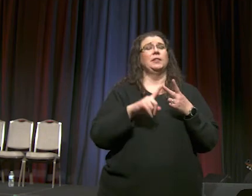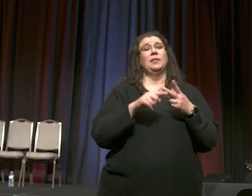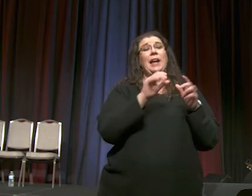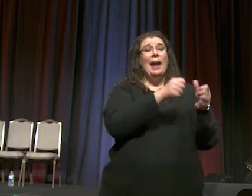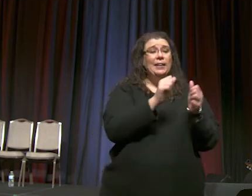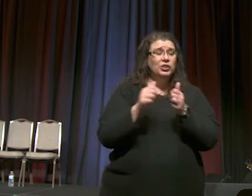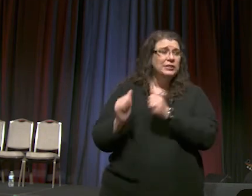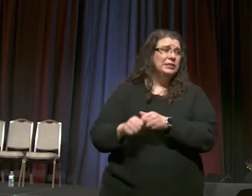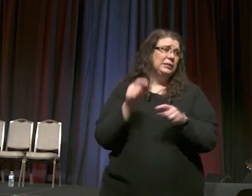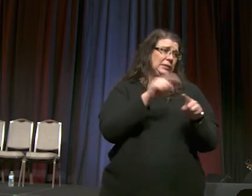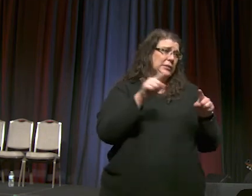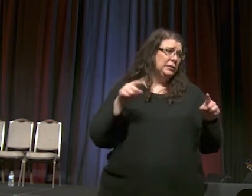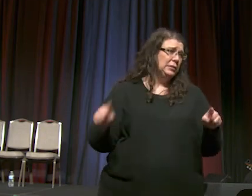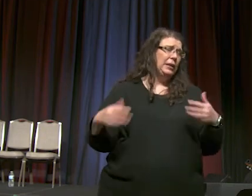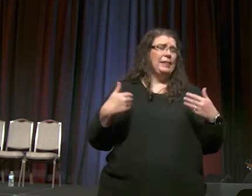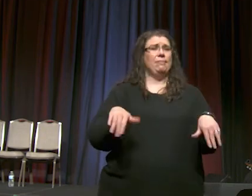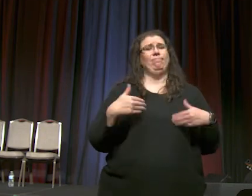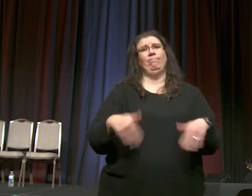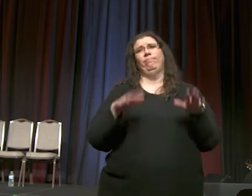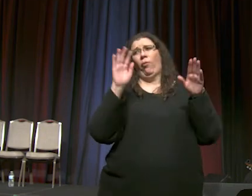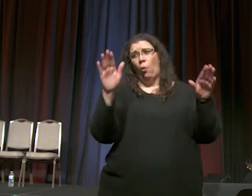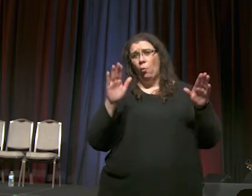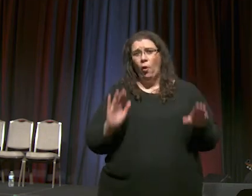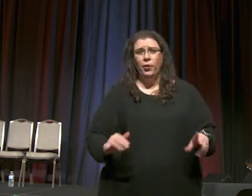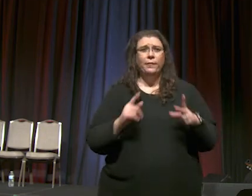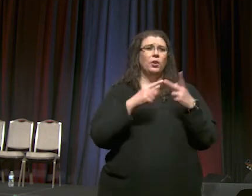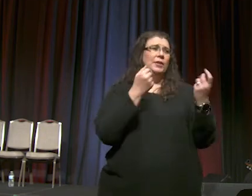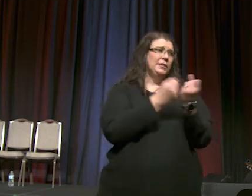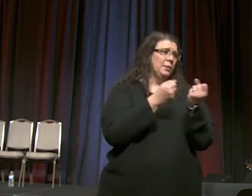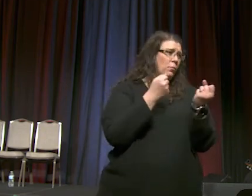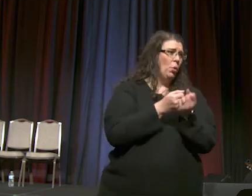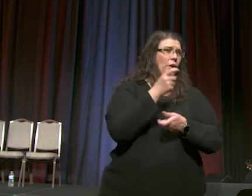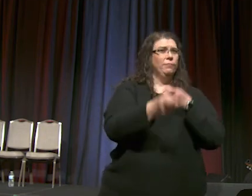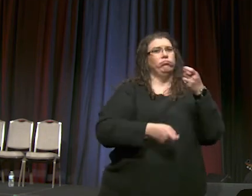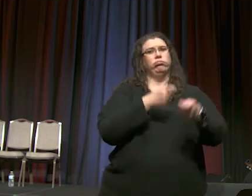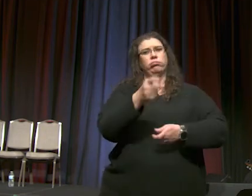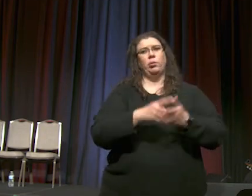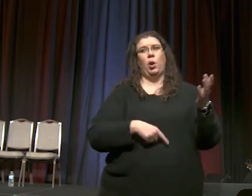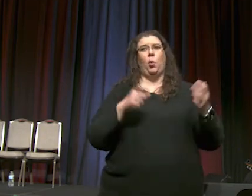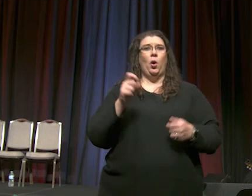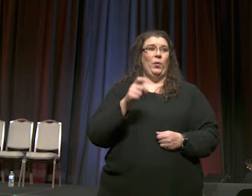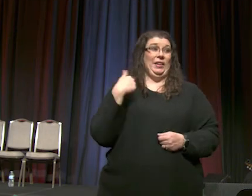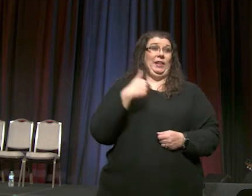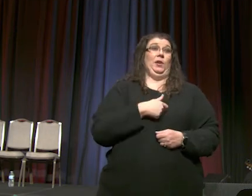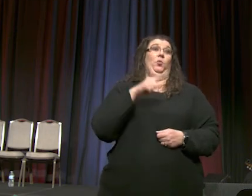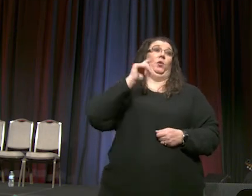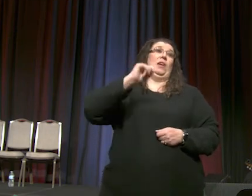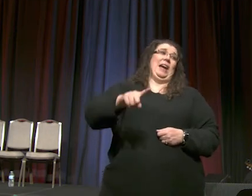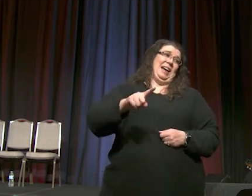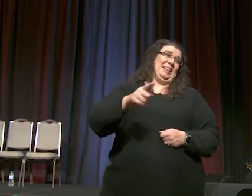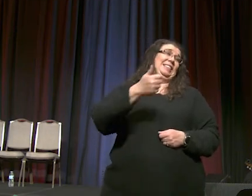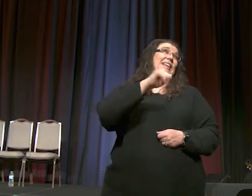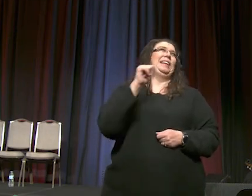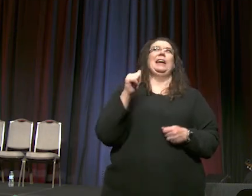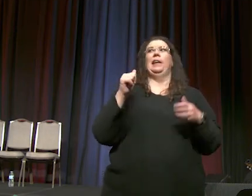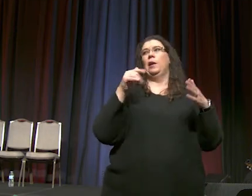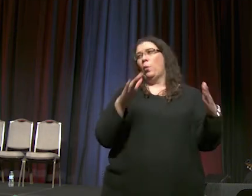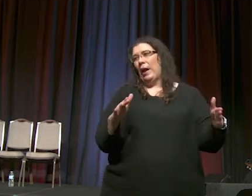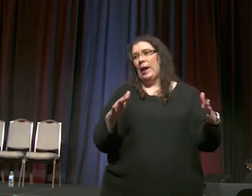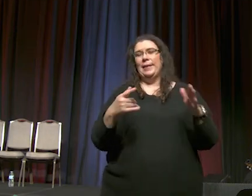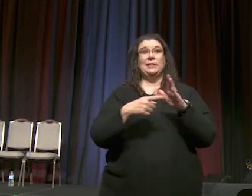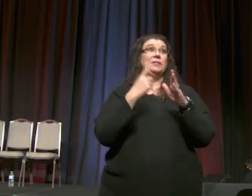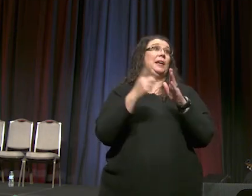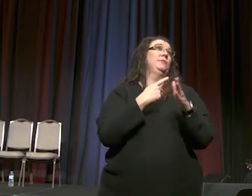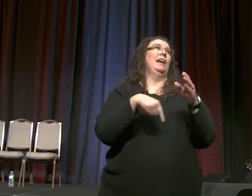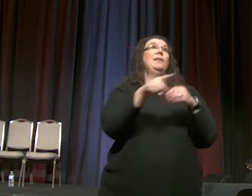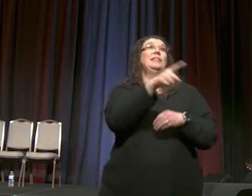and they are absolutely wonderful and supportive to provide what we need when we ask in any way, and sometimes are